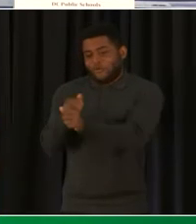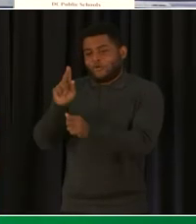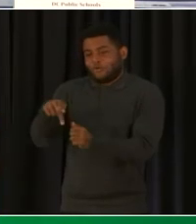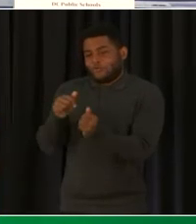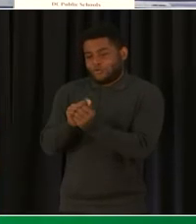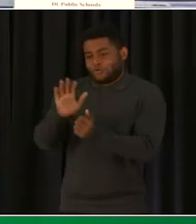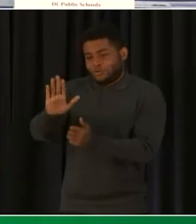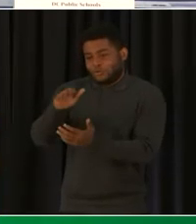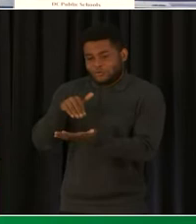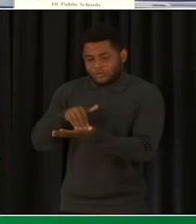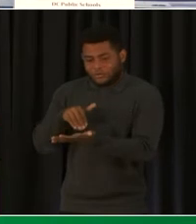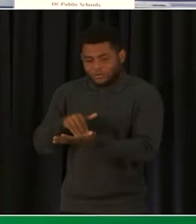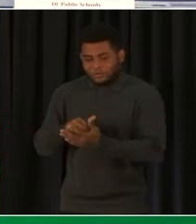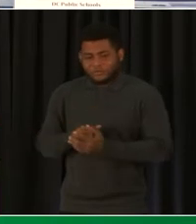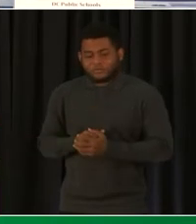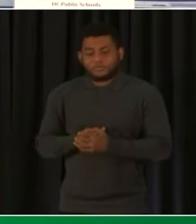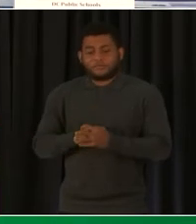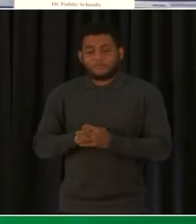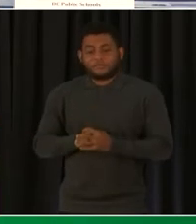care provider.